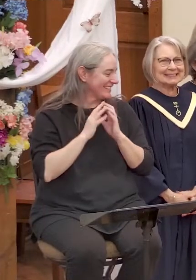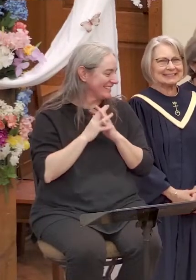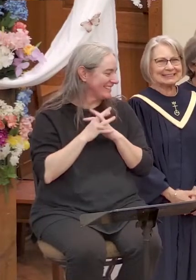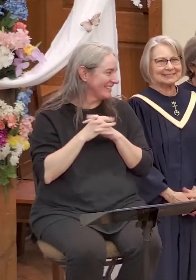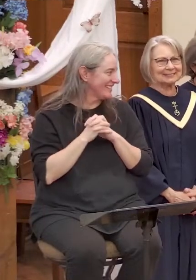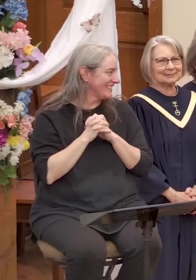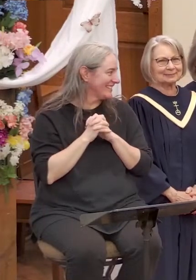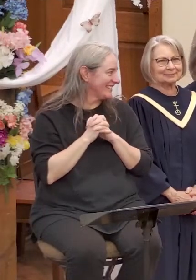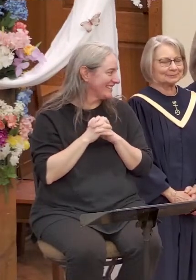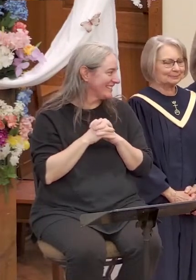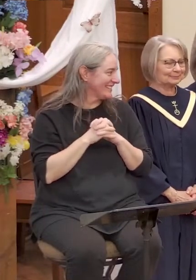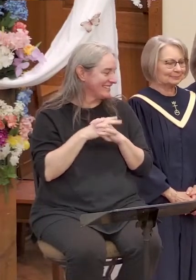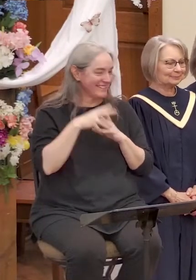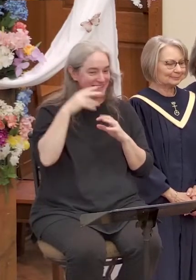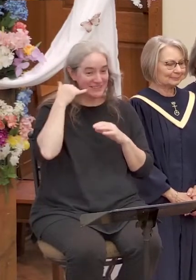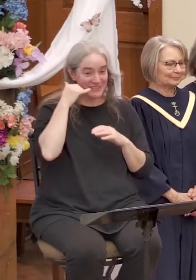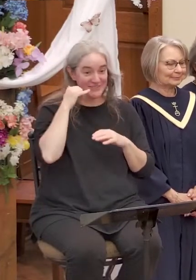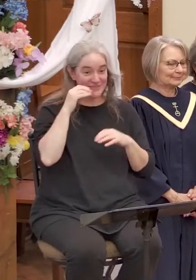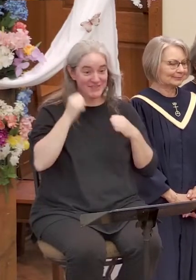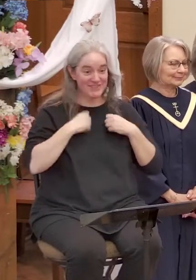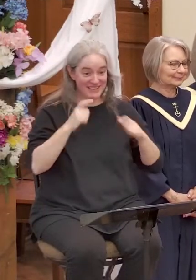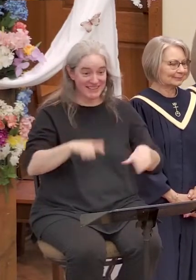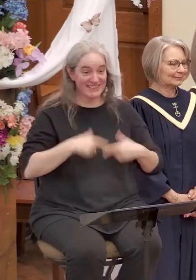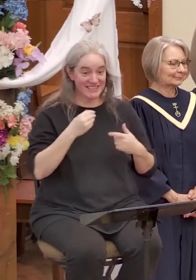that phone has a life of its own, I swear.